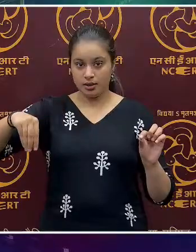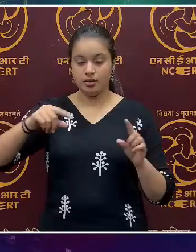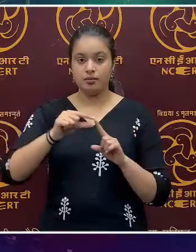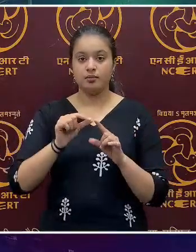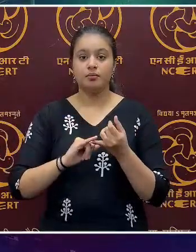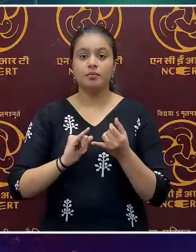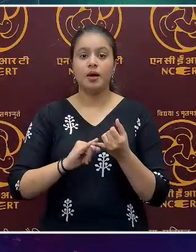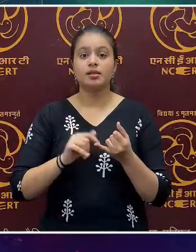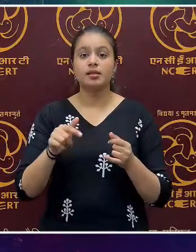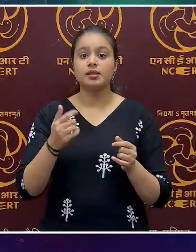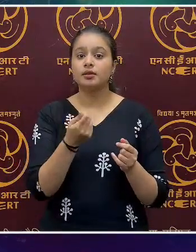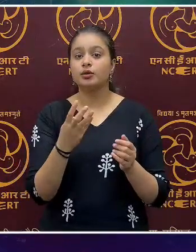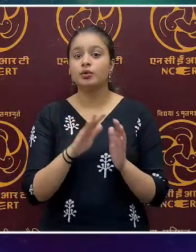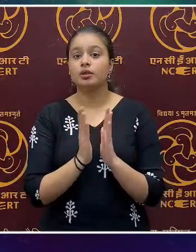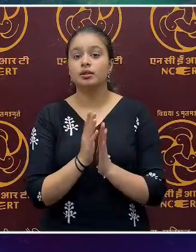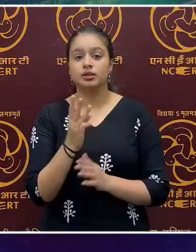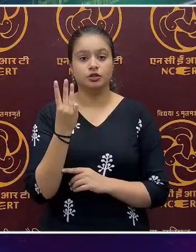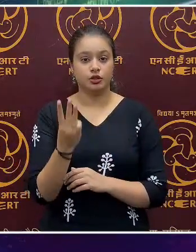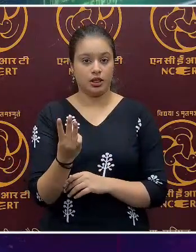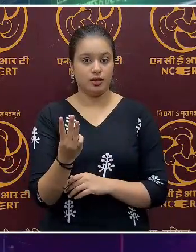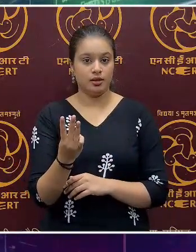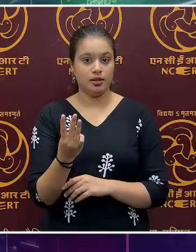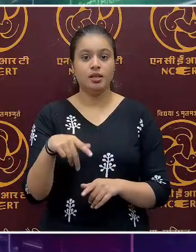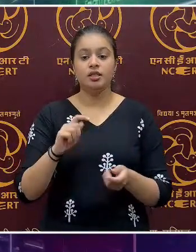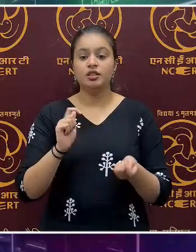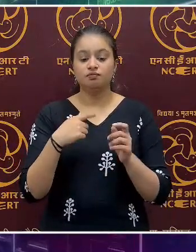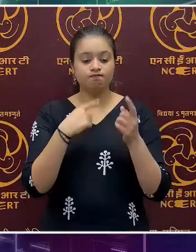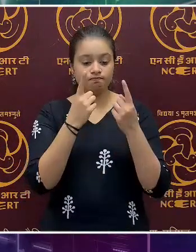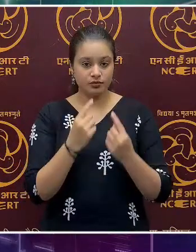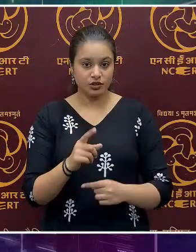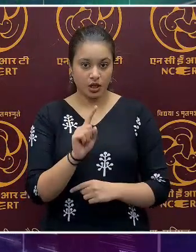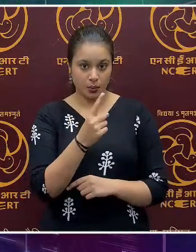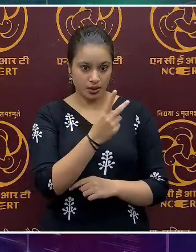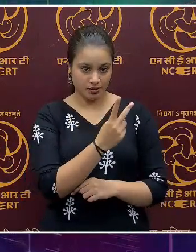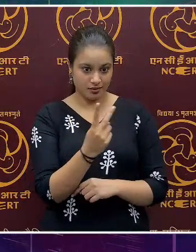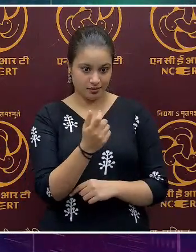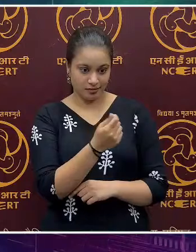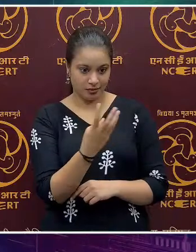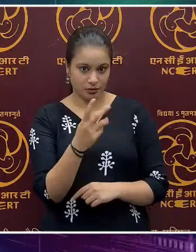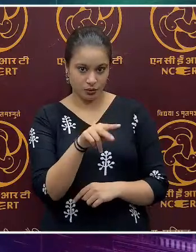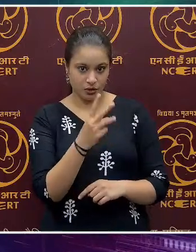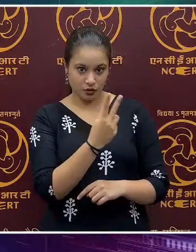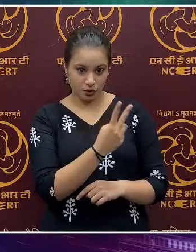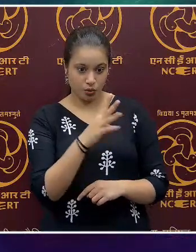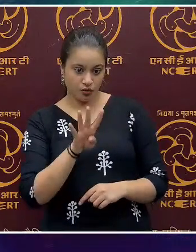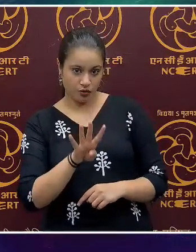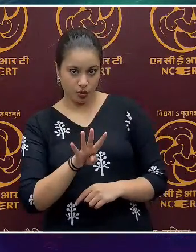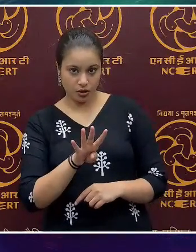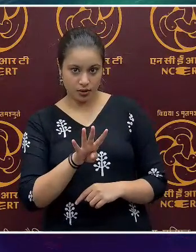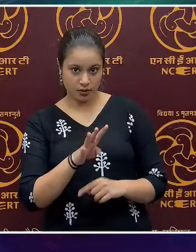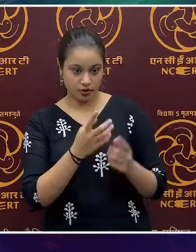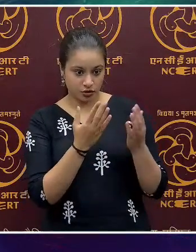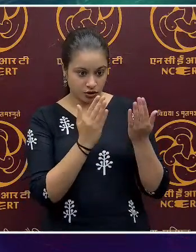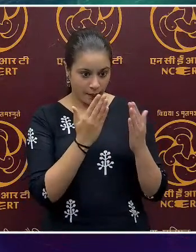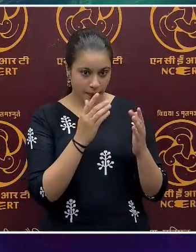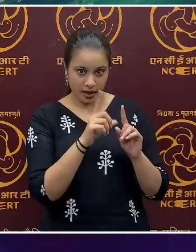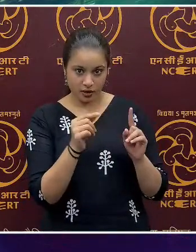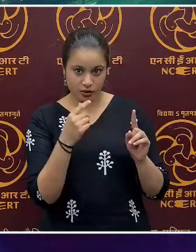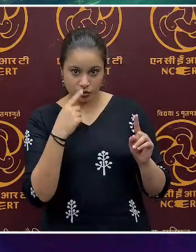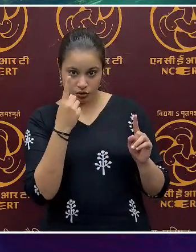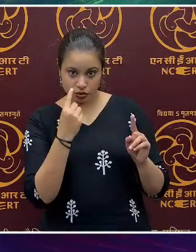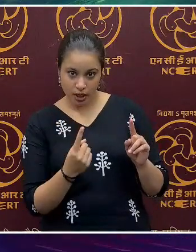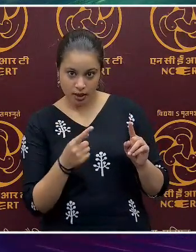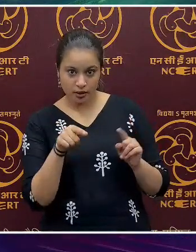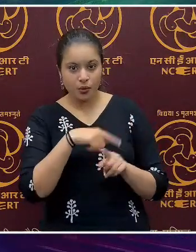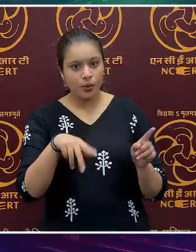number of passes will go to 3. So it will check first the number like 2, 4. So you